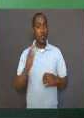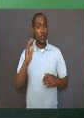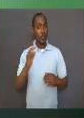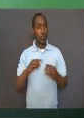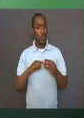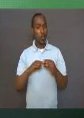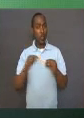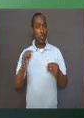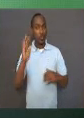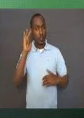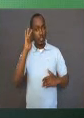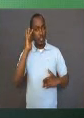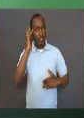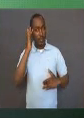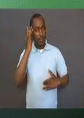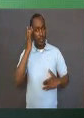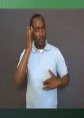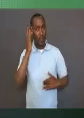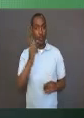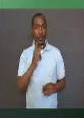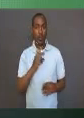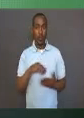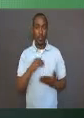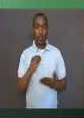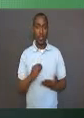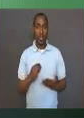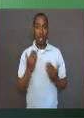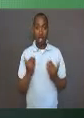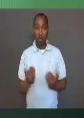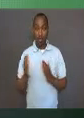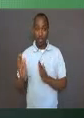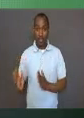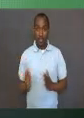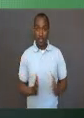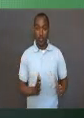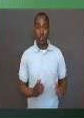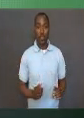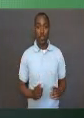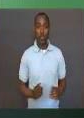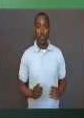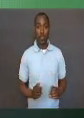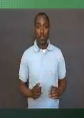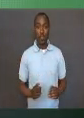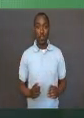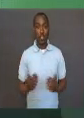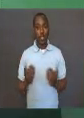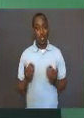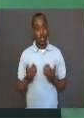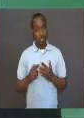or disease. Are you ready? Let us